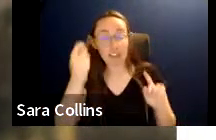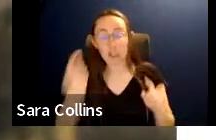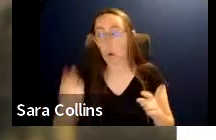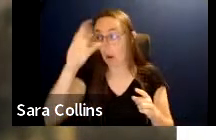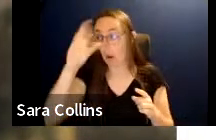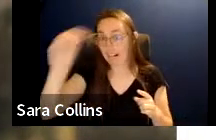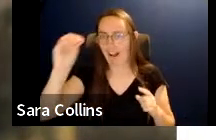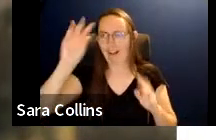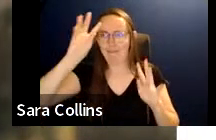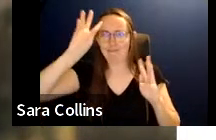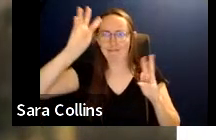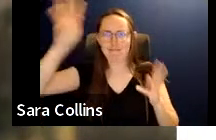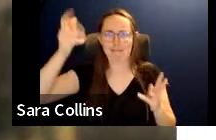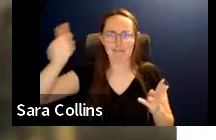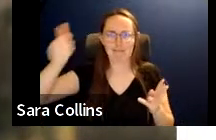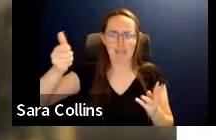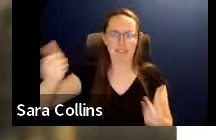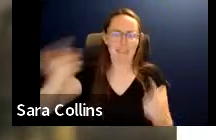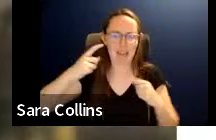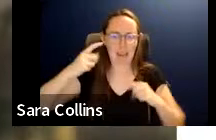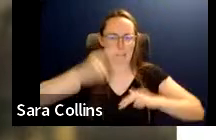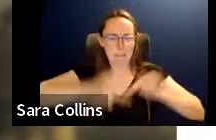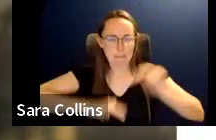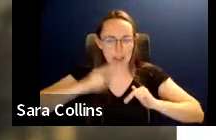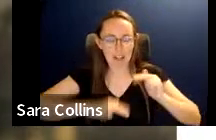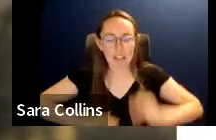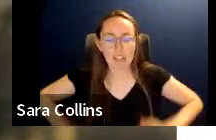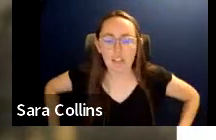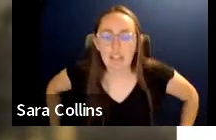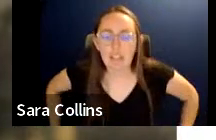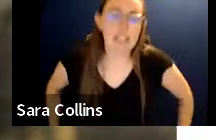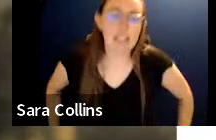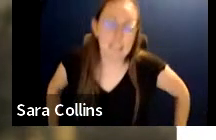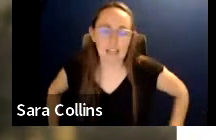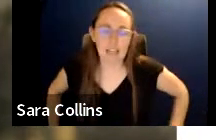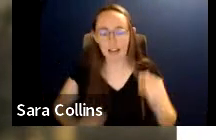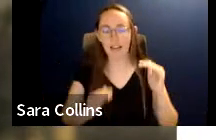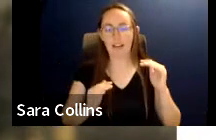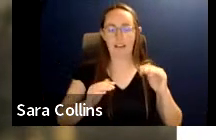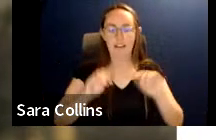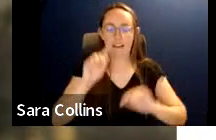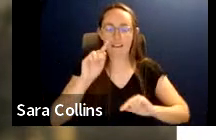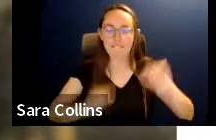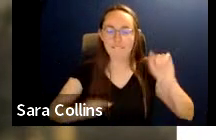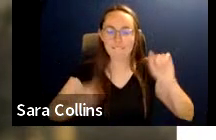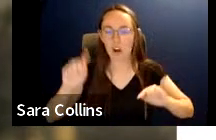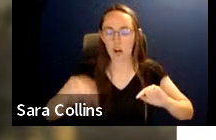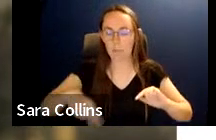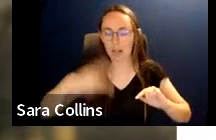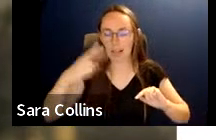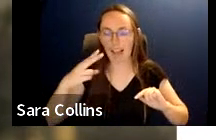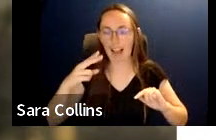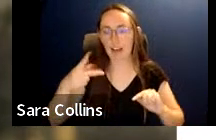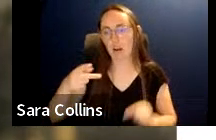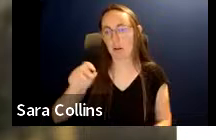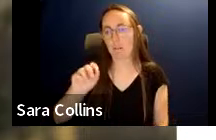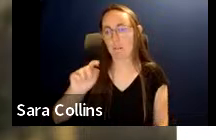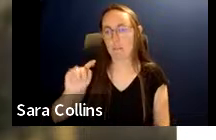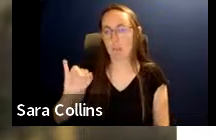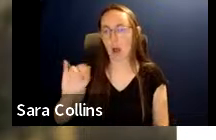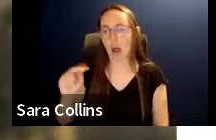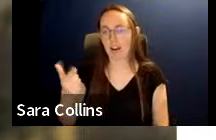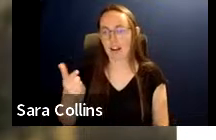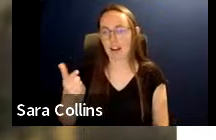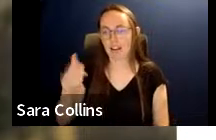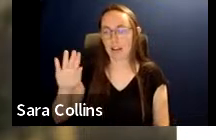built this for us, it's basically a variable height potting bench that runs the length of our seed to salad garden on one side.